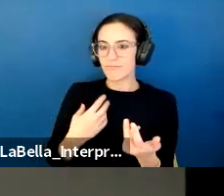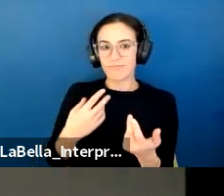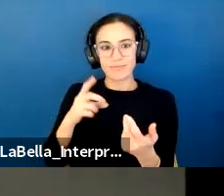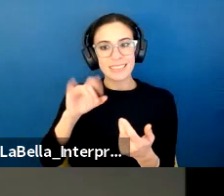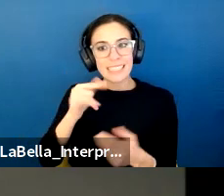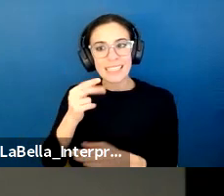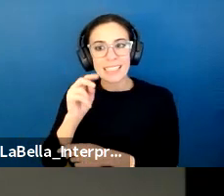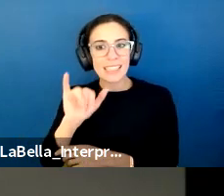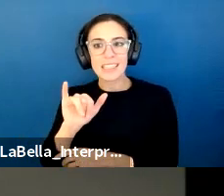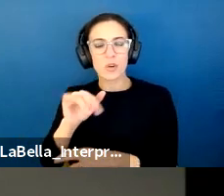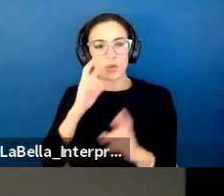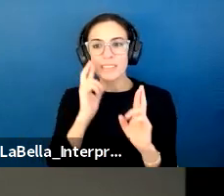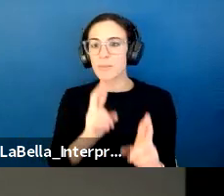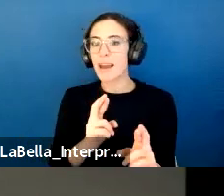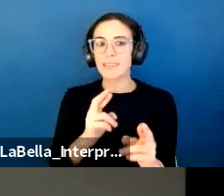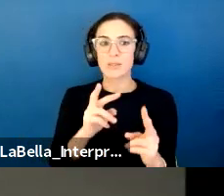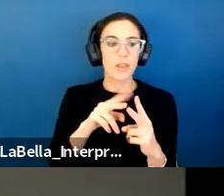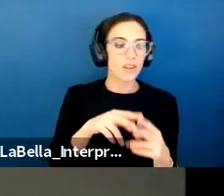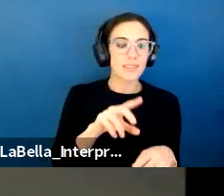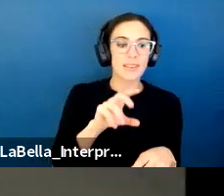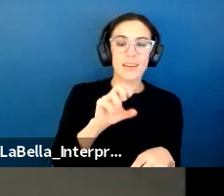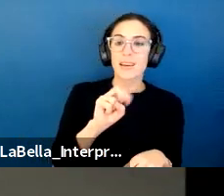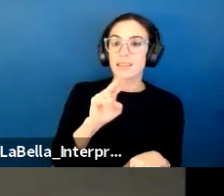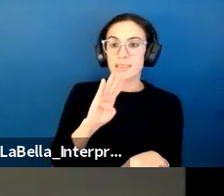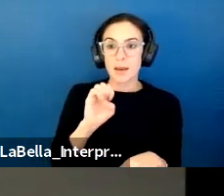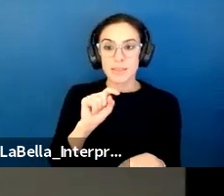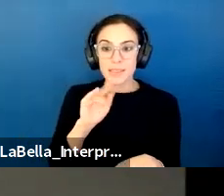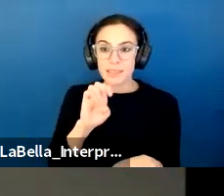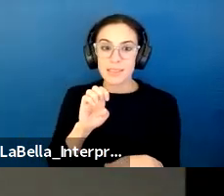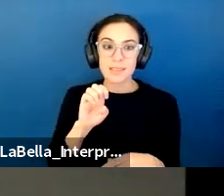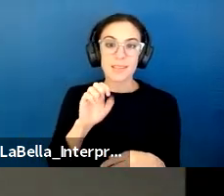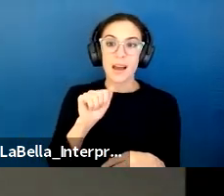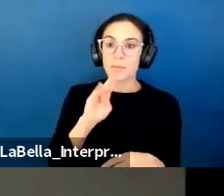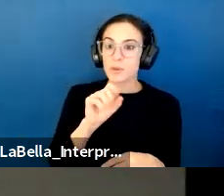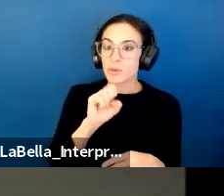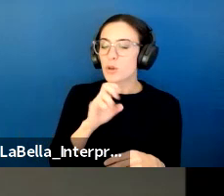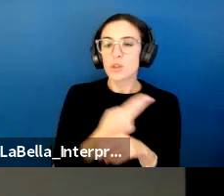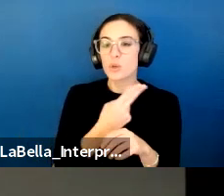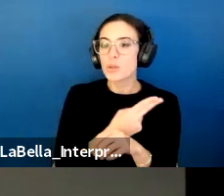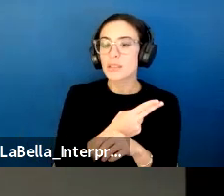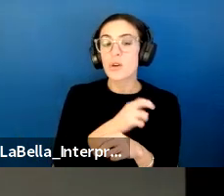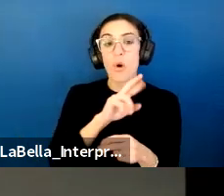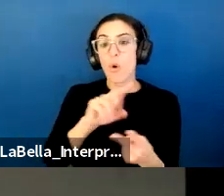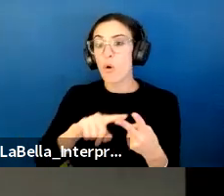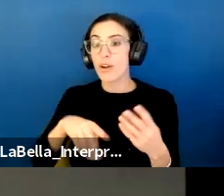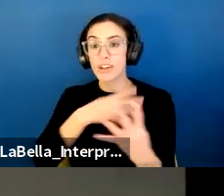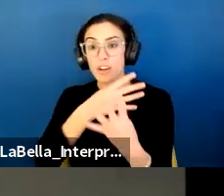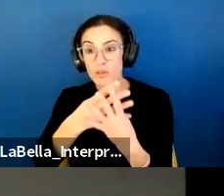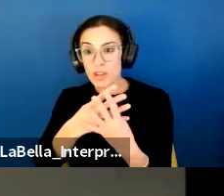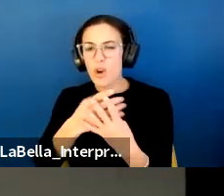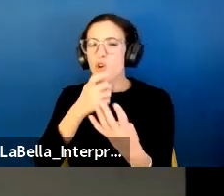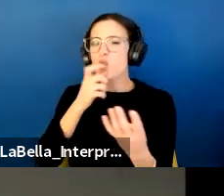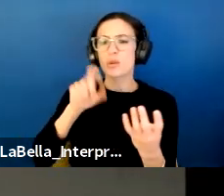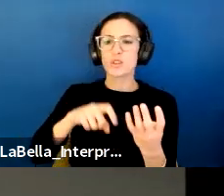gotten entangled with the criminal justice system, and who deserves harsh punishment. So in Chittenden County, the county